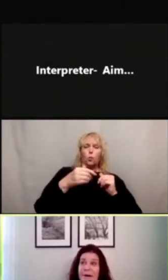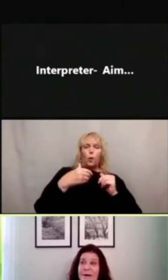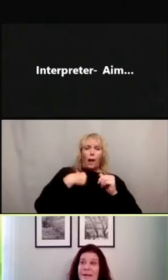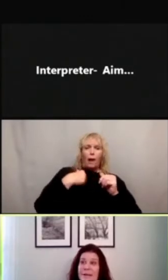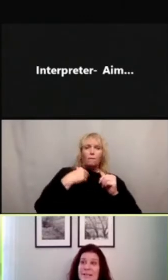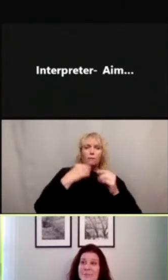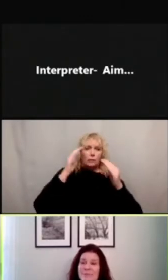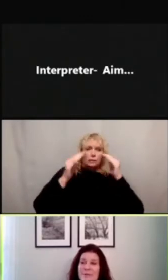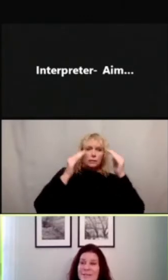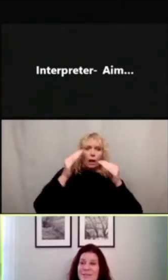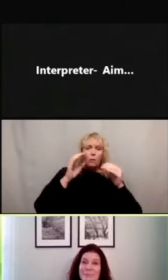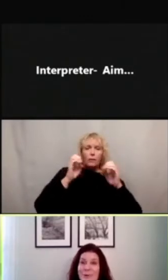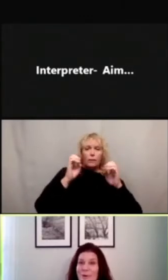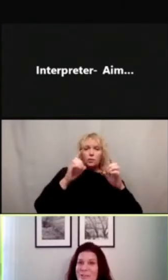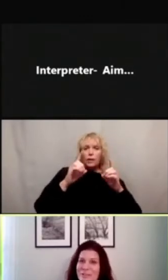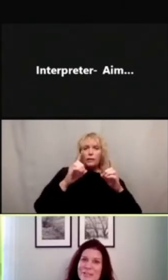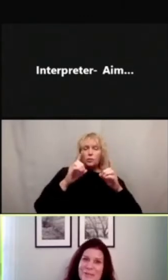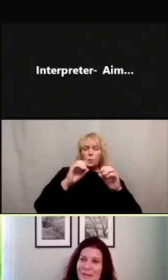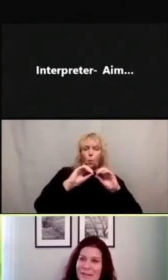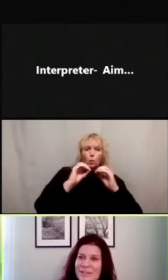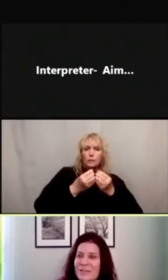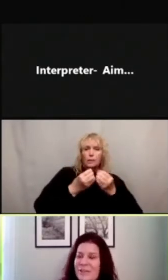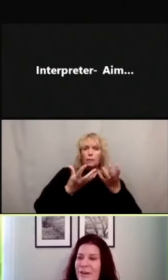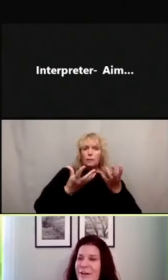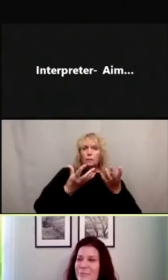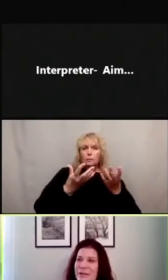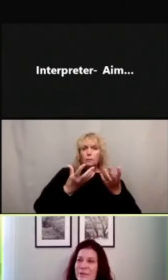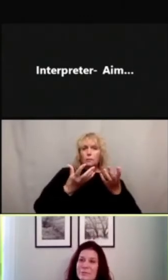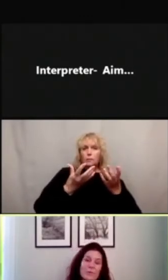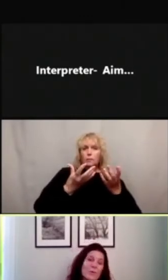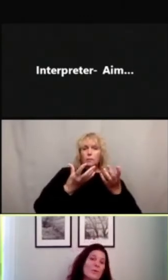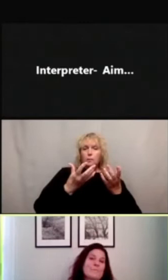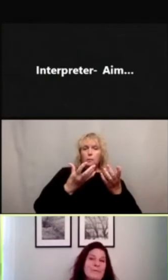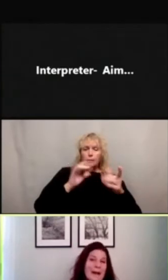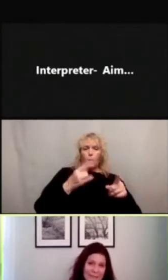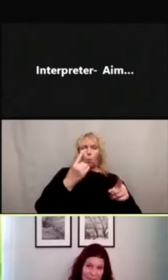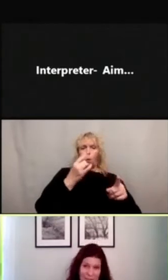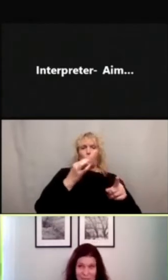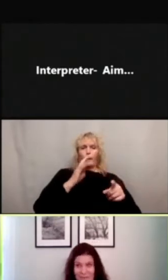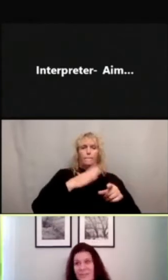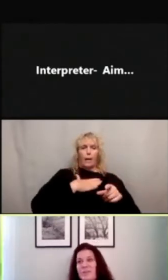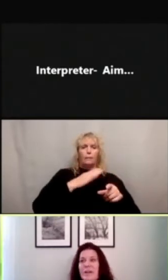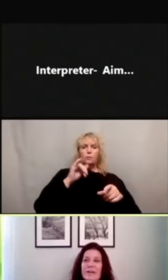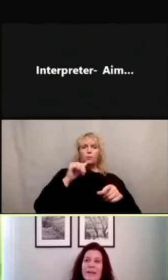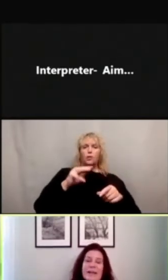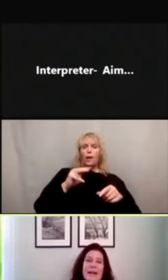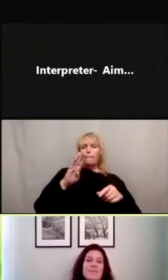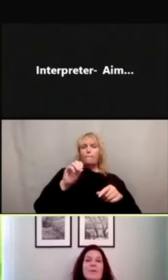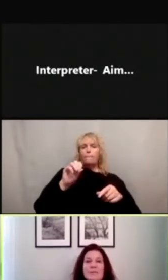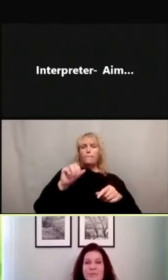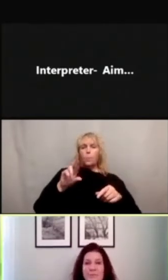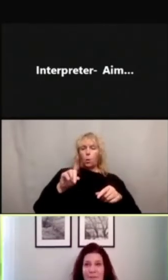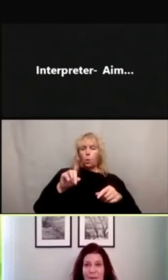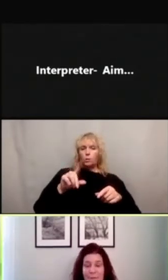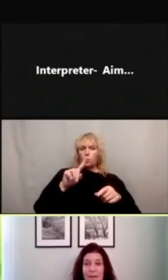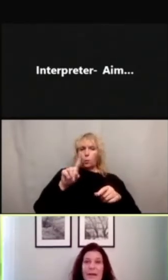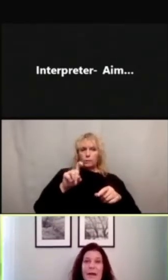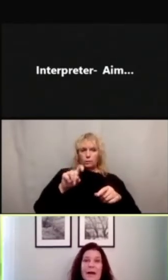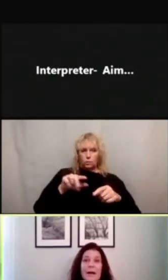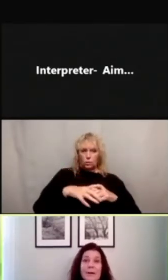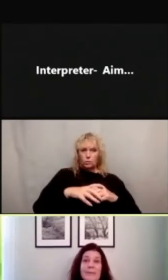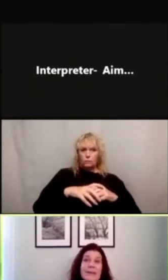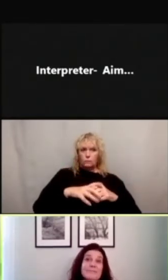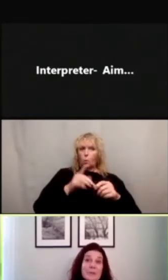area? And that's one of my Jamboard questions, if you want to answer, you know, who is providing these services in your area and have you partnered with